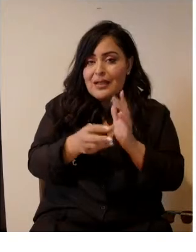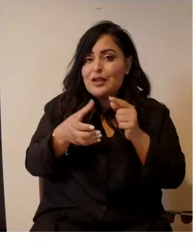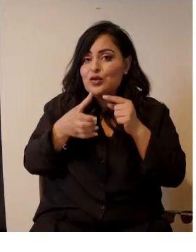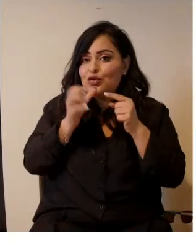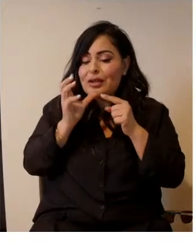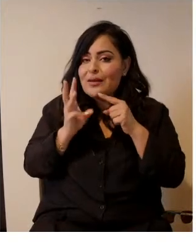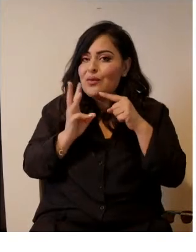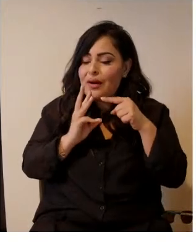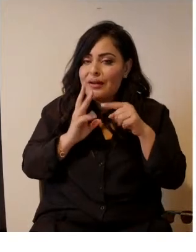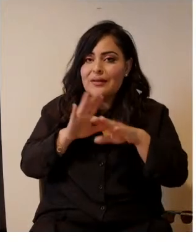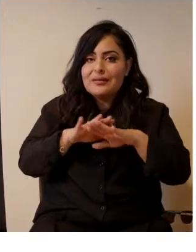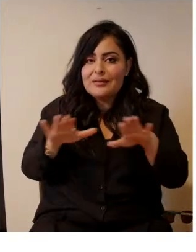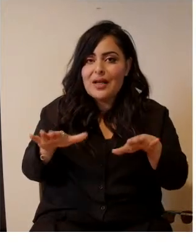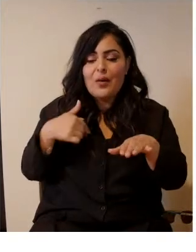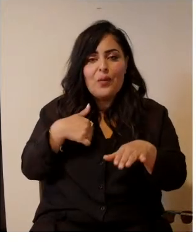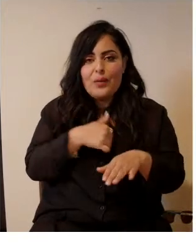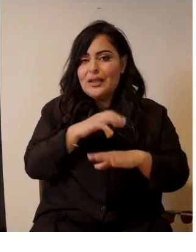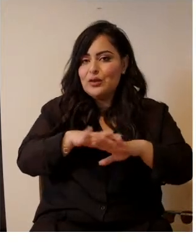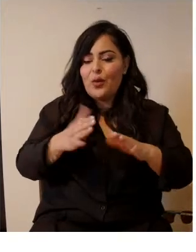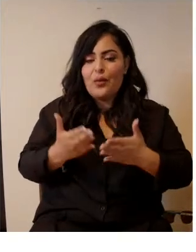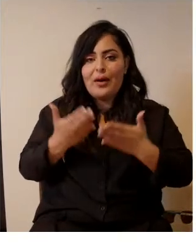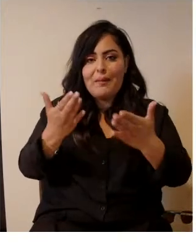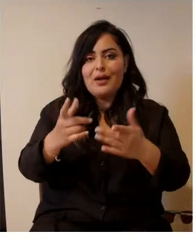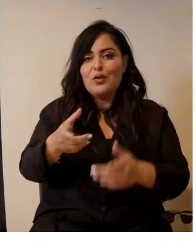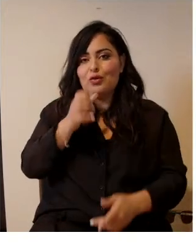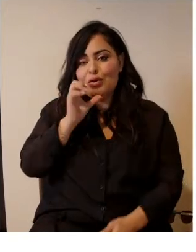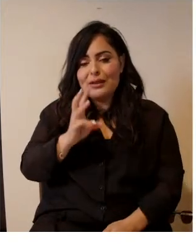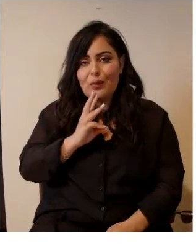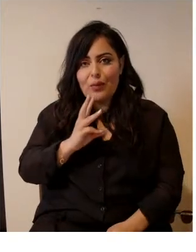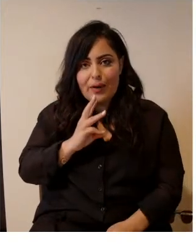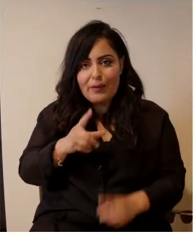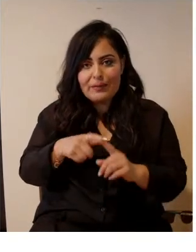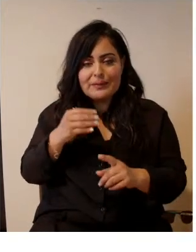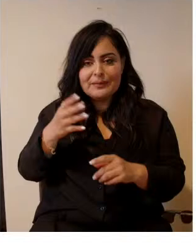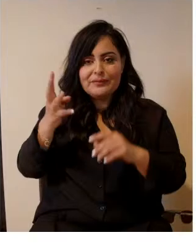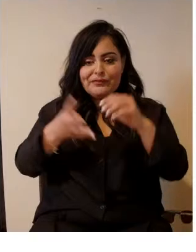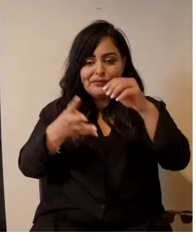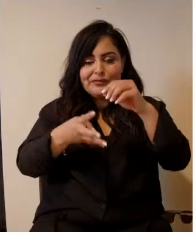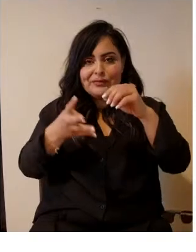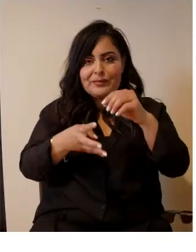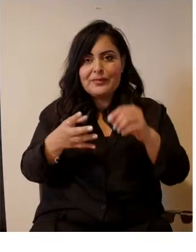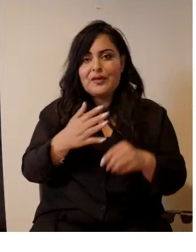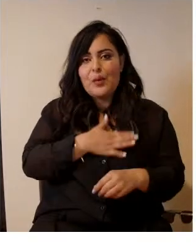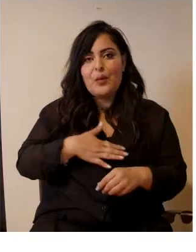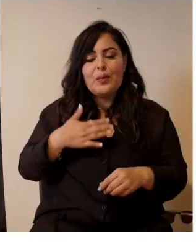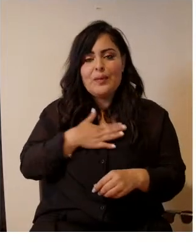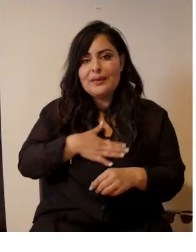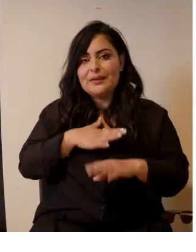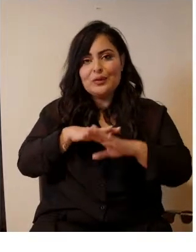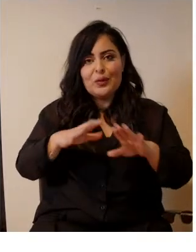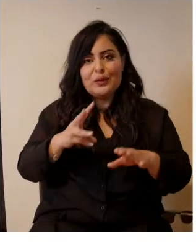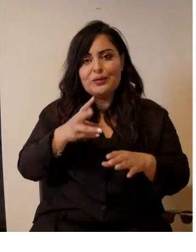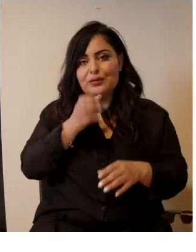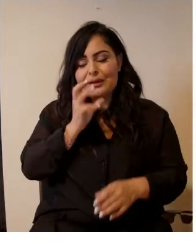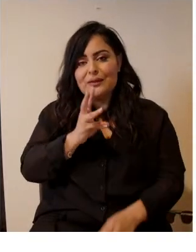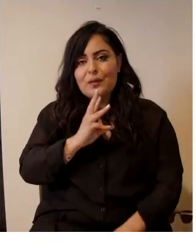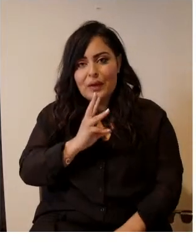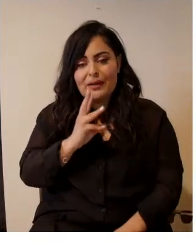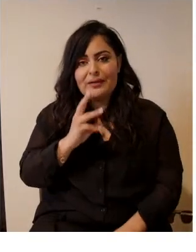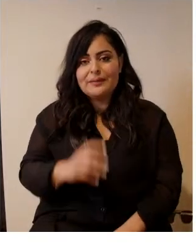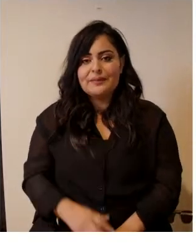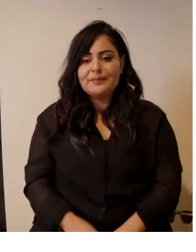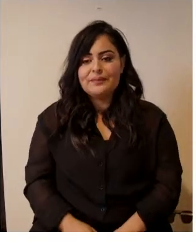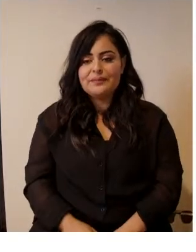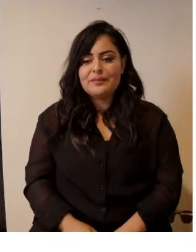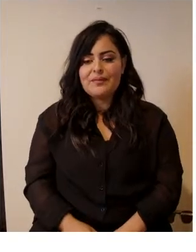is not something we recommend you drink. And in fact, we've been given orders by the state not to have people drink the water at this time. Someone